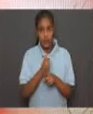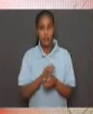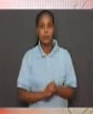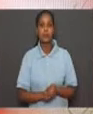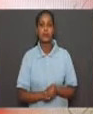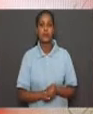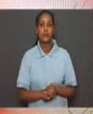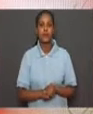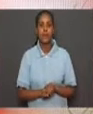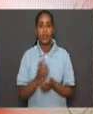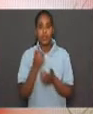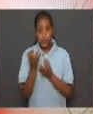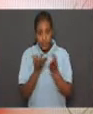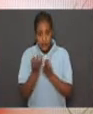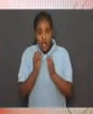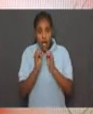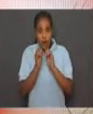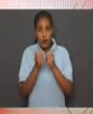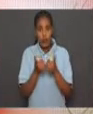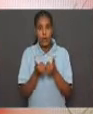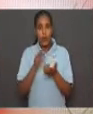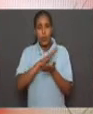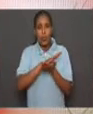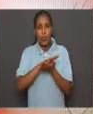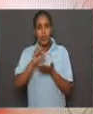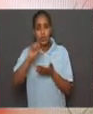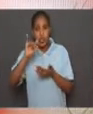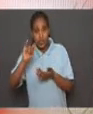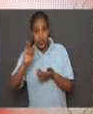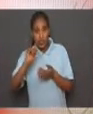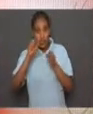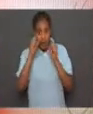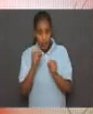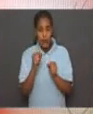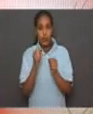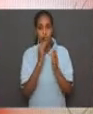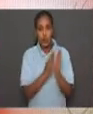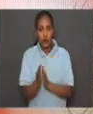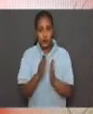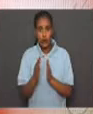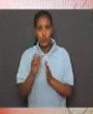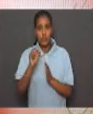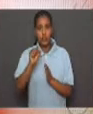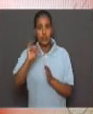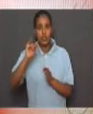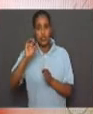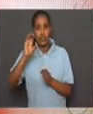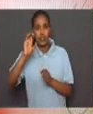activity. Describe how pure silicon can be produced from